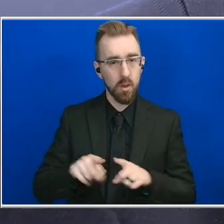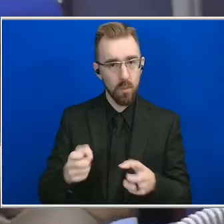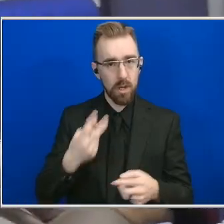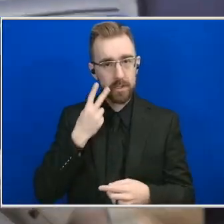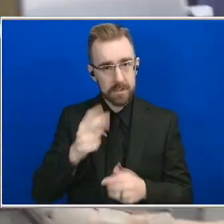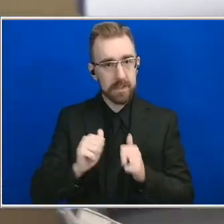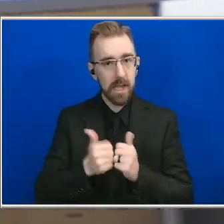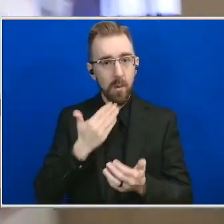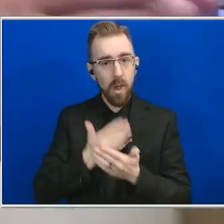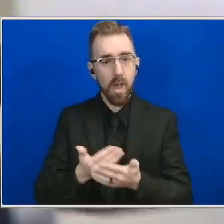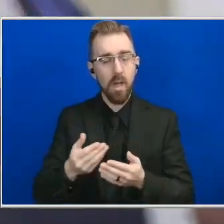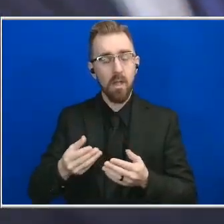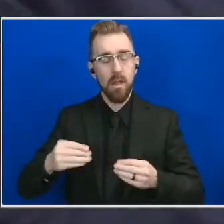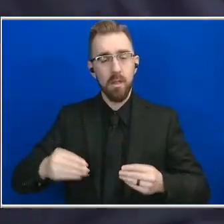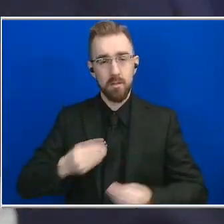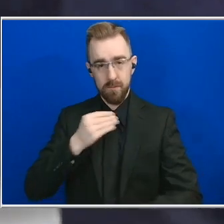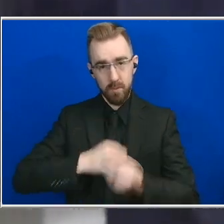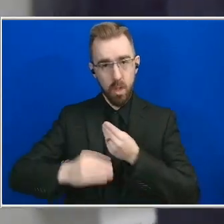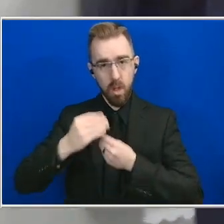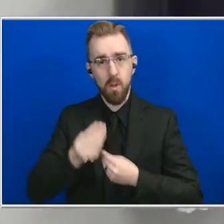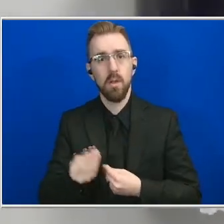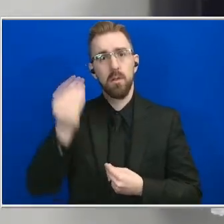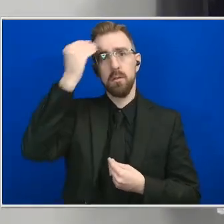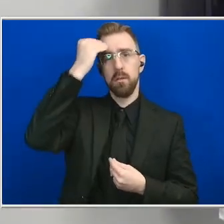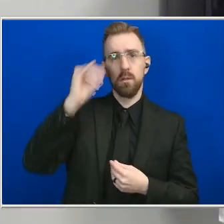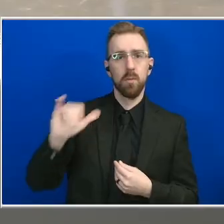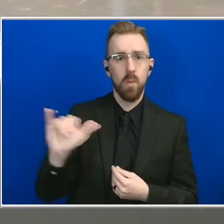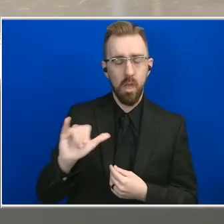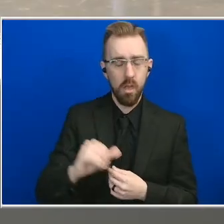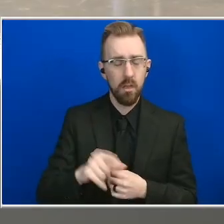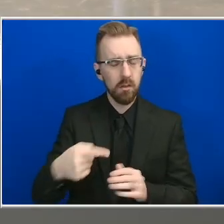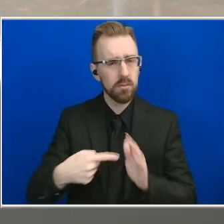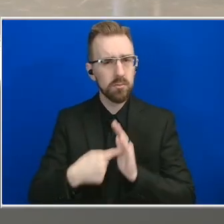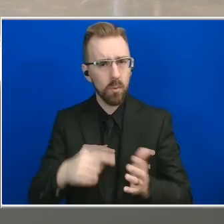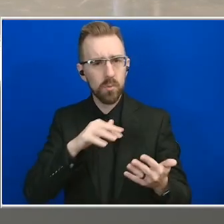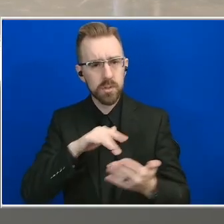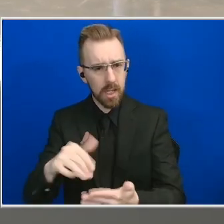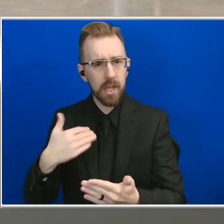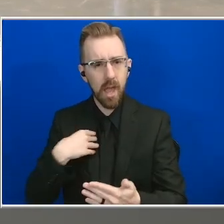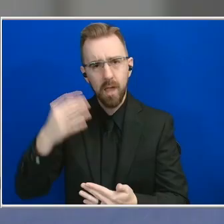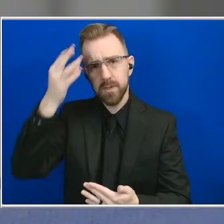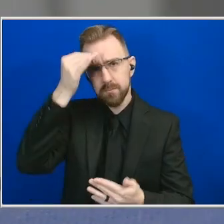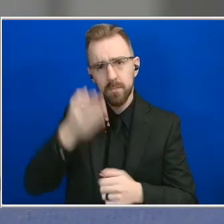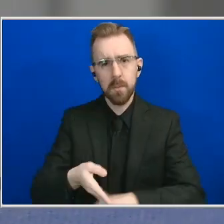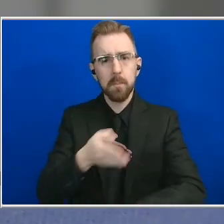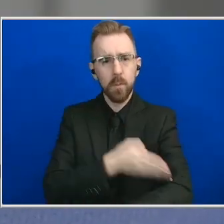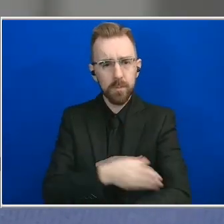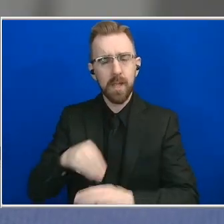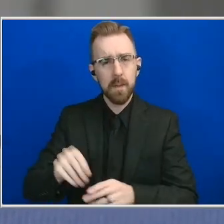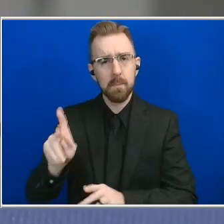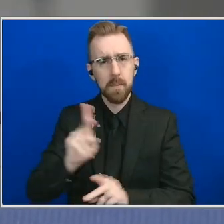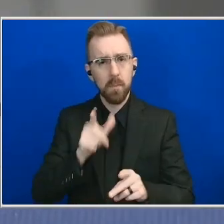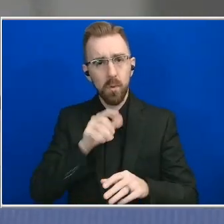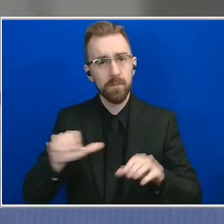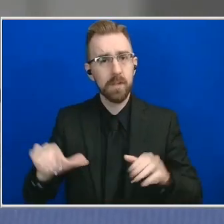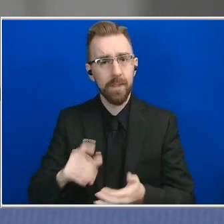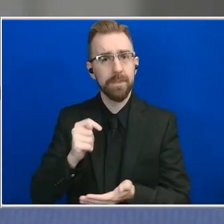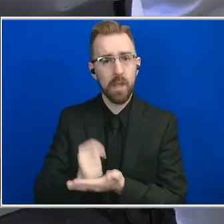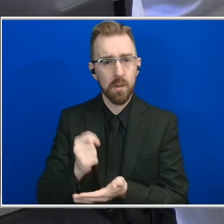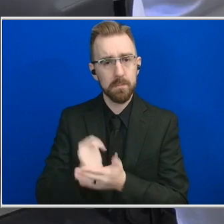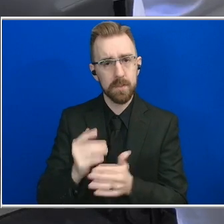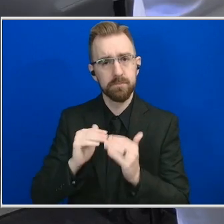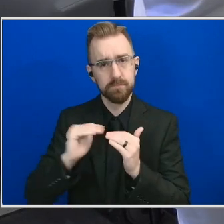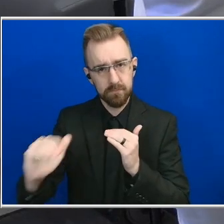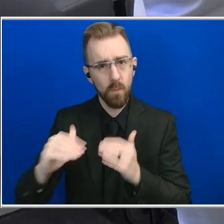to your brain. And Dr. Moriarty says his studies have shown a cognitive improvement in people who've done the therapy consistently over